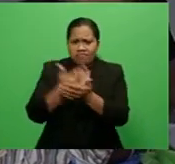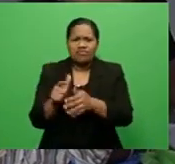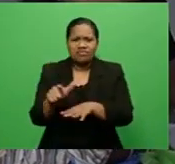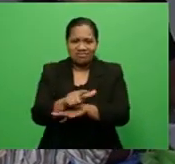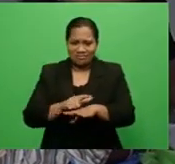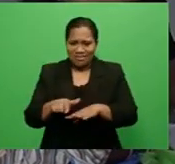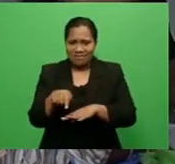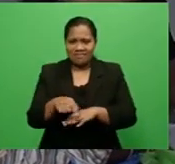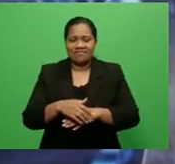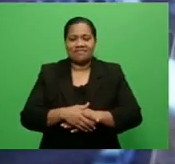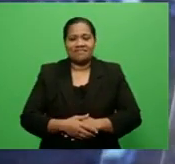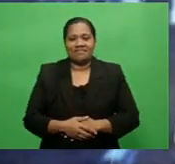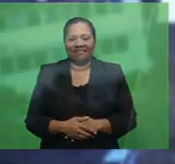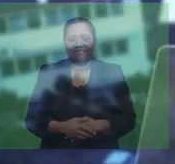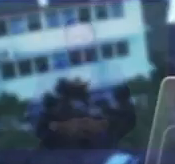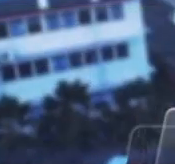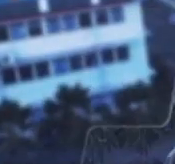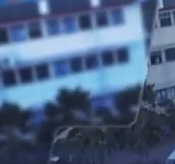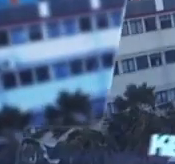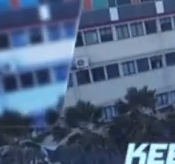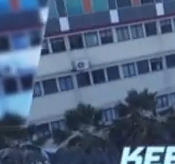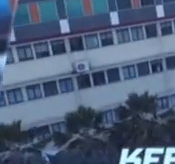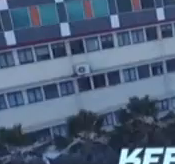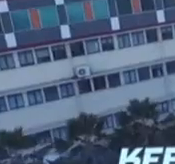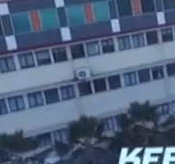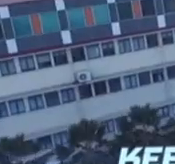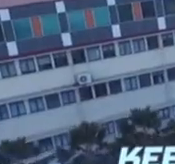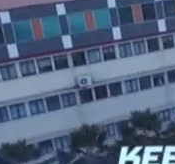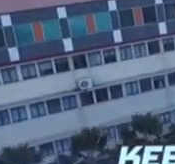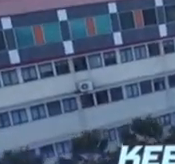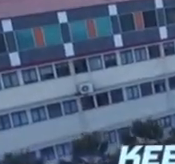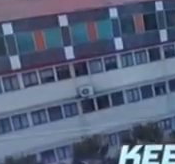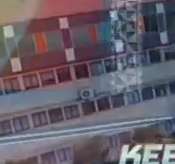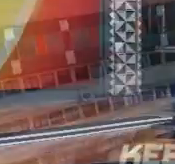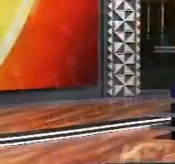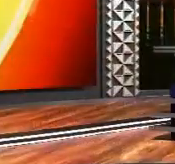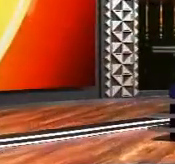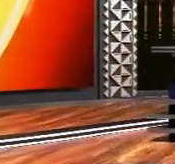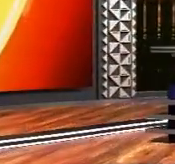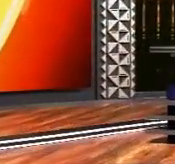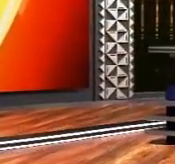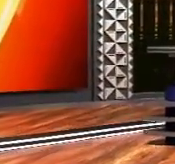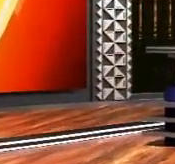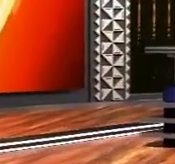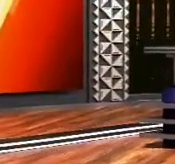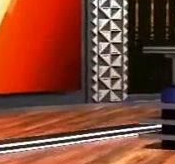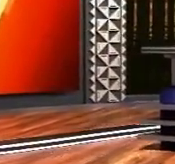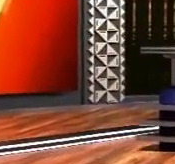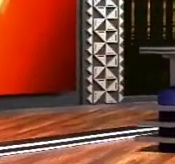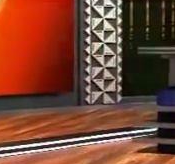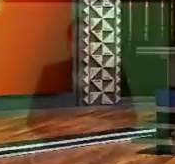on. From the studios of FBC Suva, Jackie Spate.